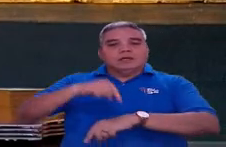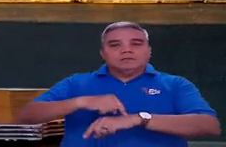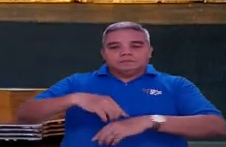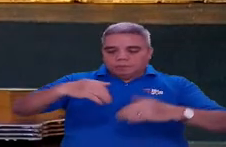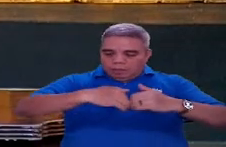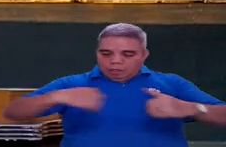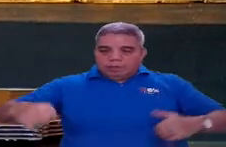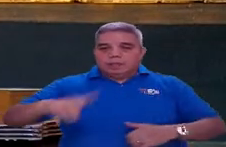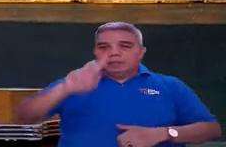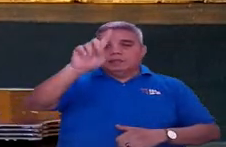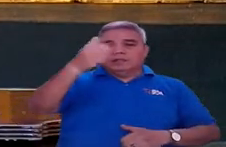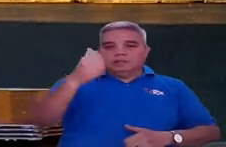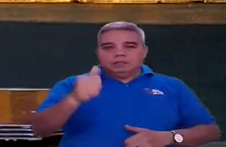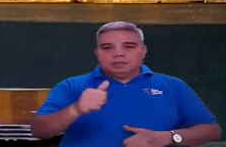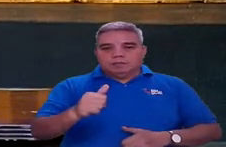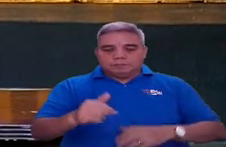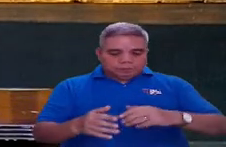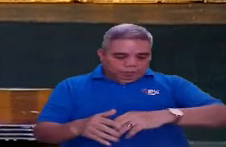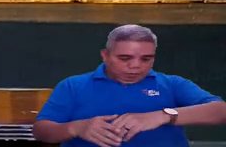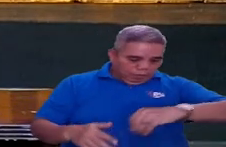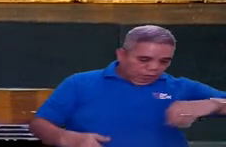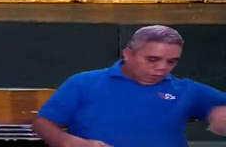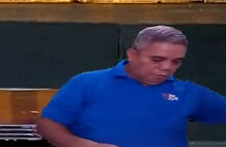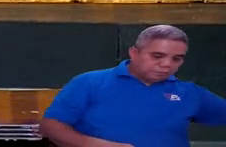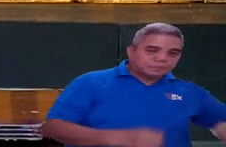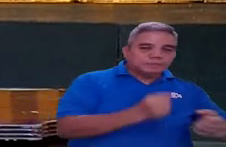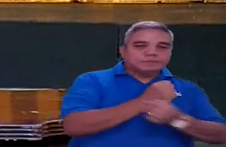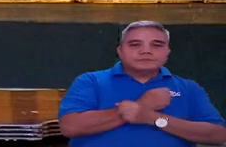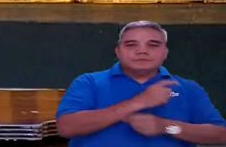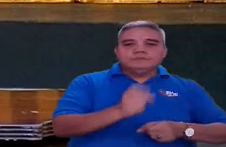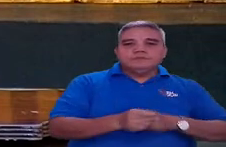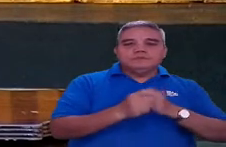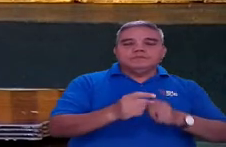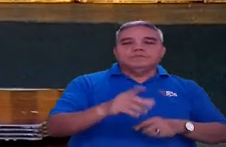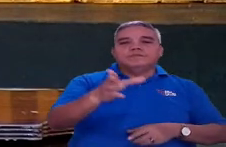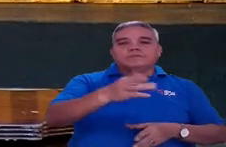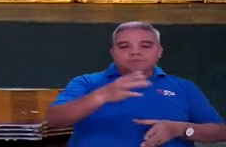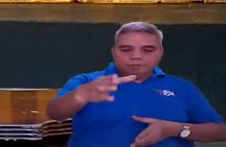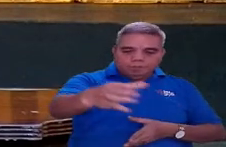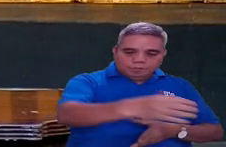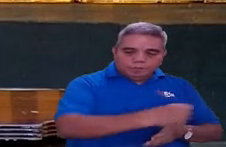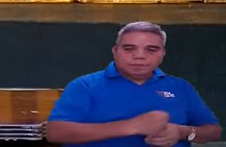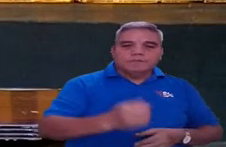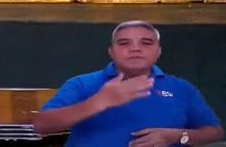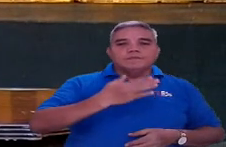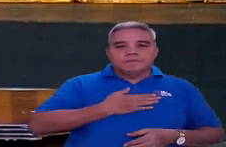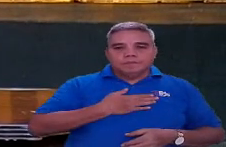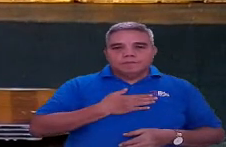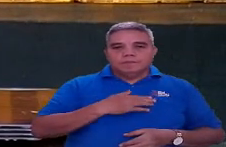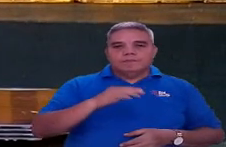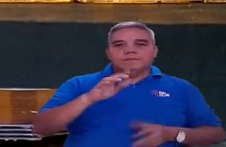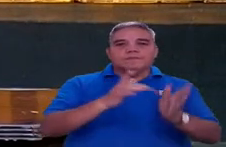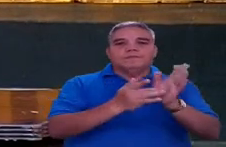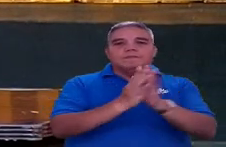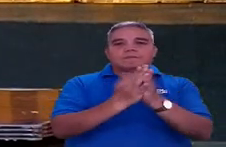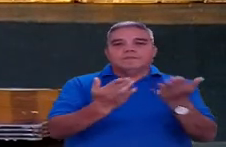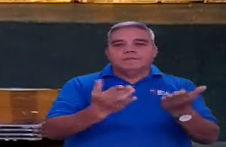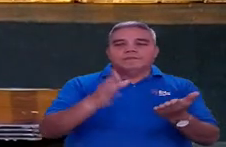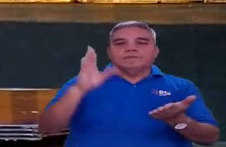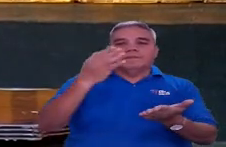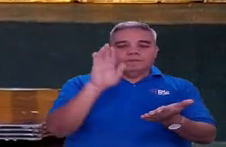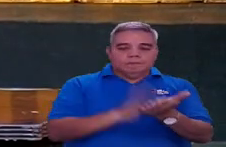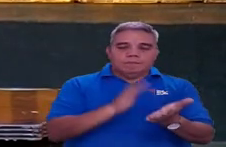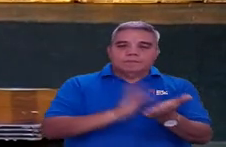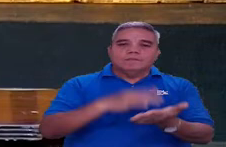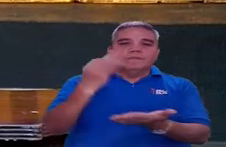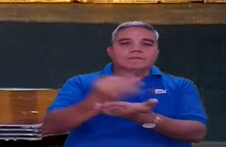I get from that my love offering. And then I also get my Bible school